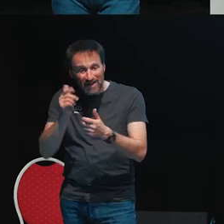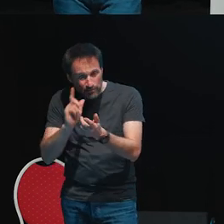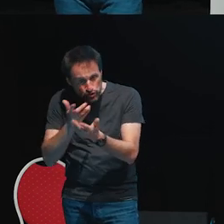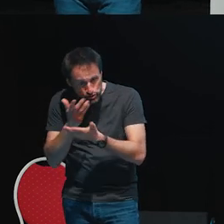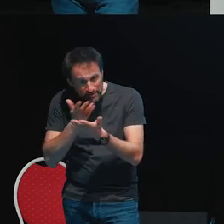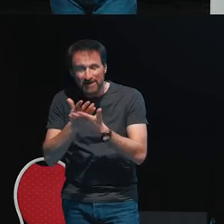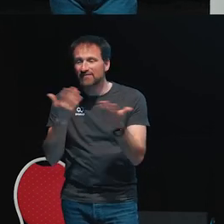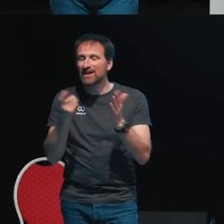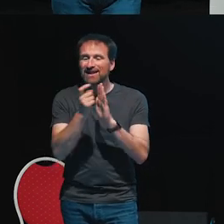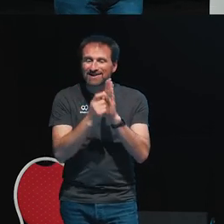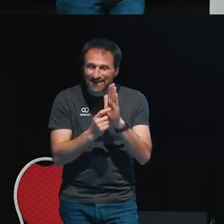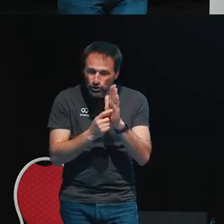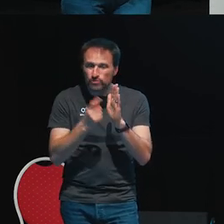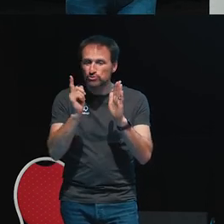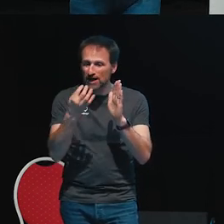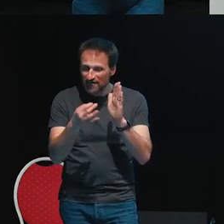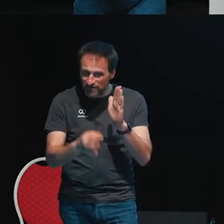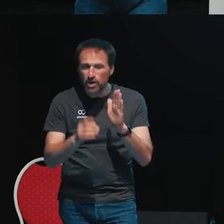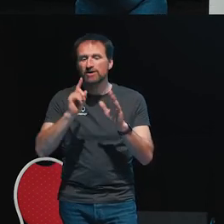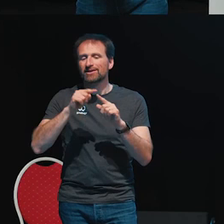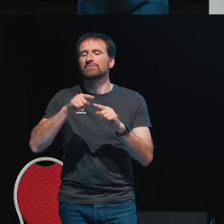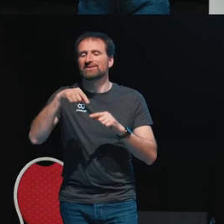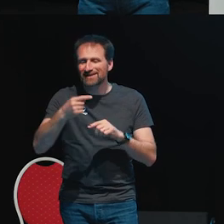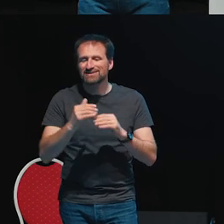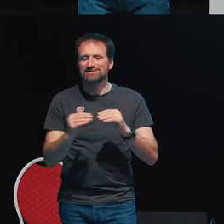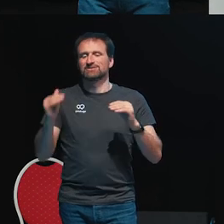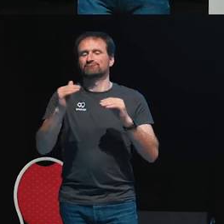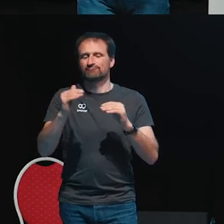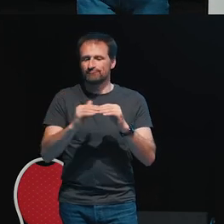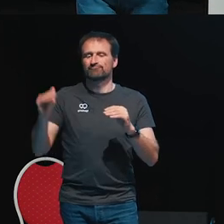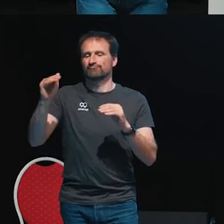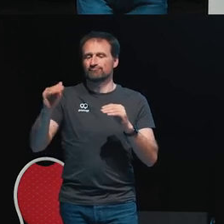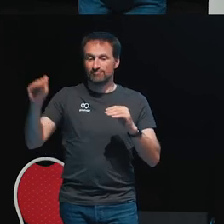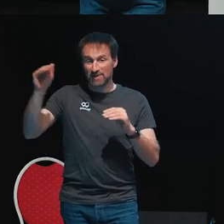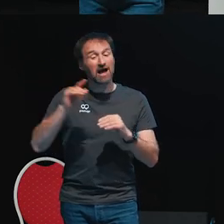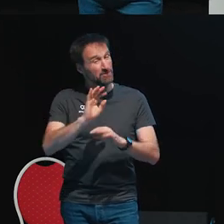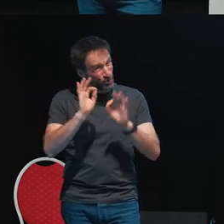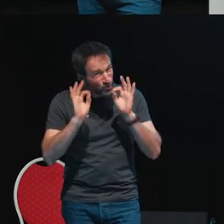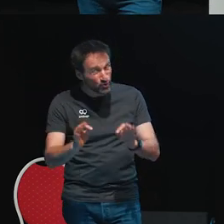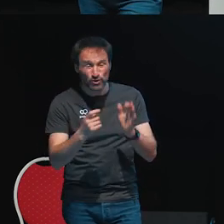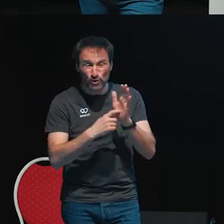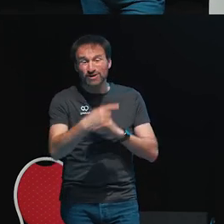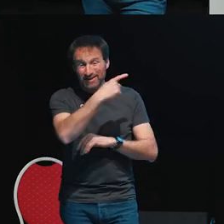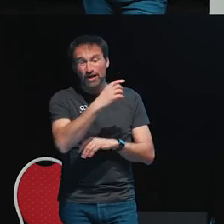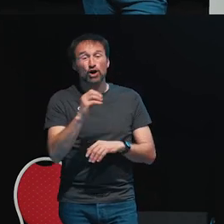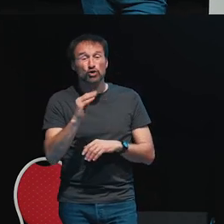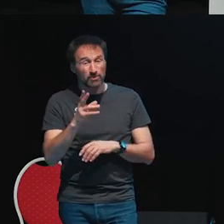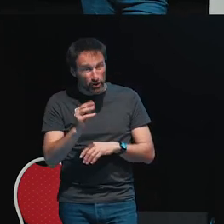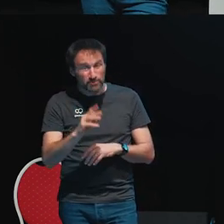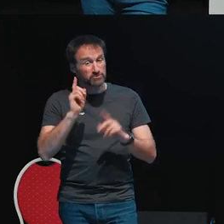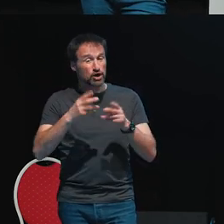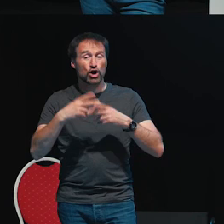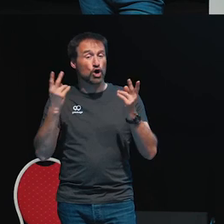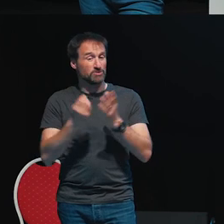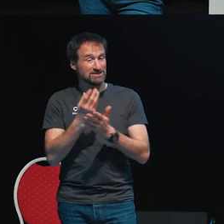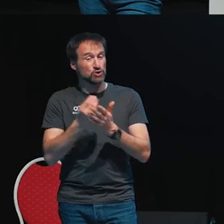on to next step. But it's really good because it's documented in public and Chromium is an open source project,